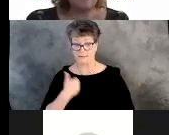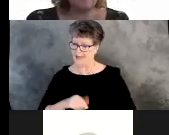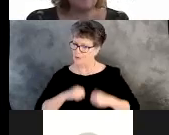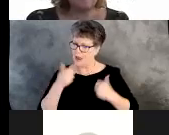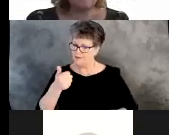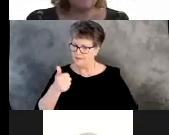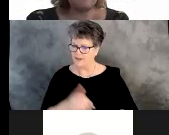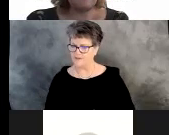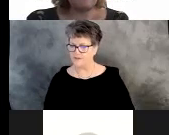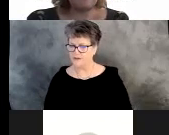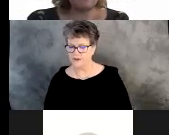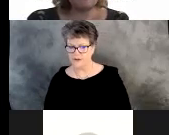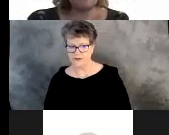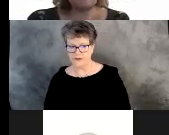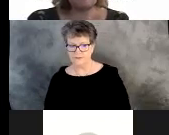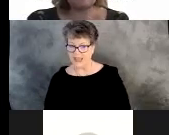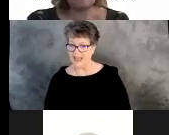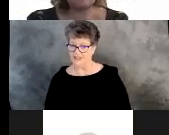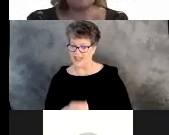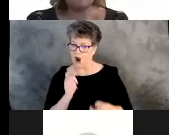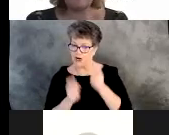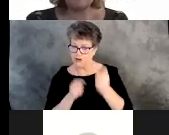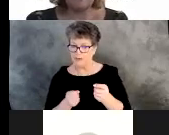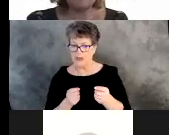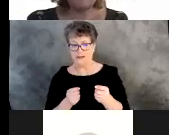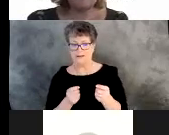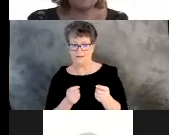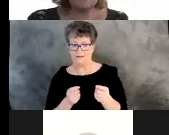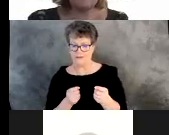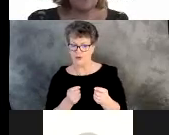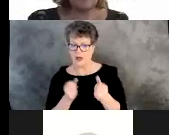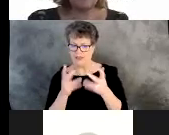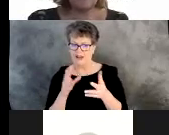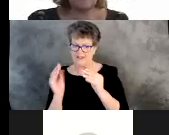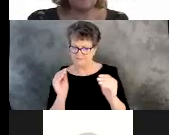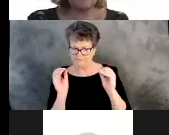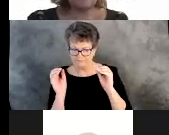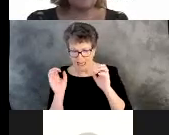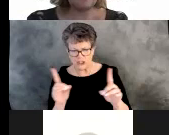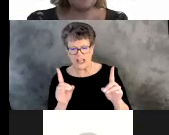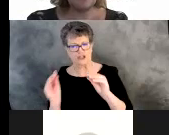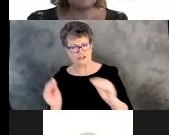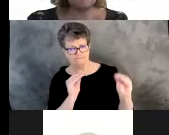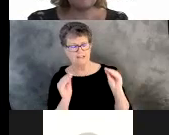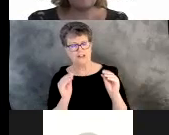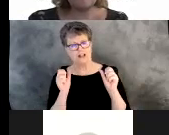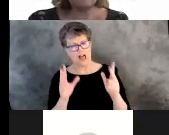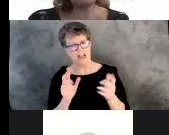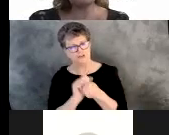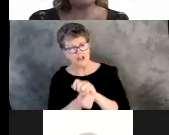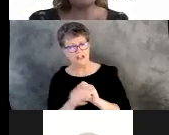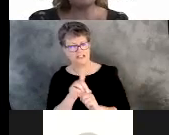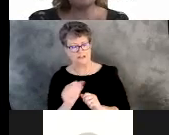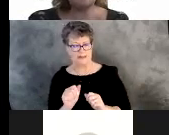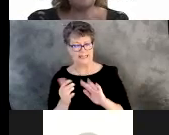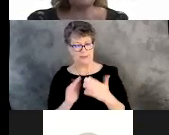they are contributing to a lot of scholarship in that area. So there's a lot of change going on in the disability community as far as how we want to